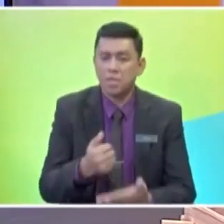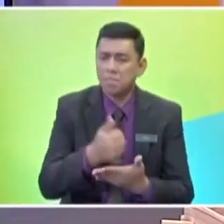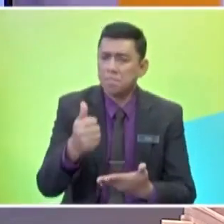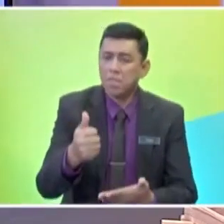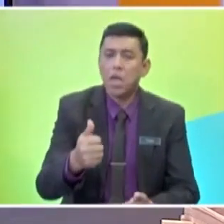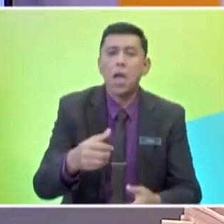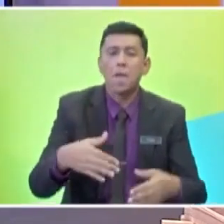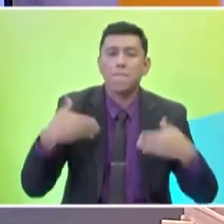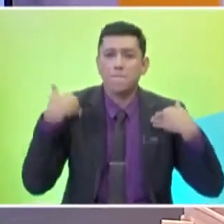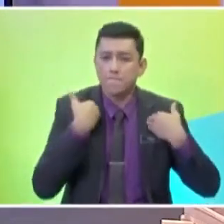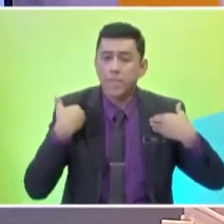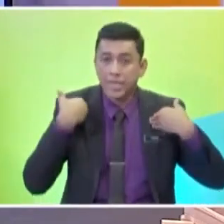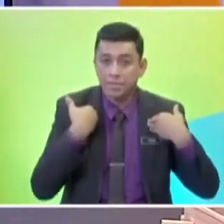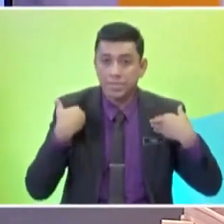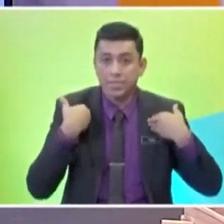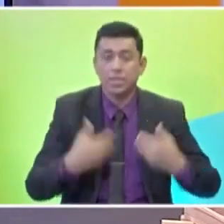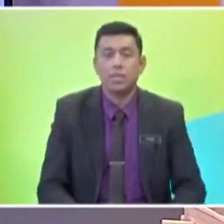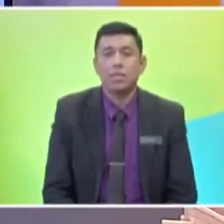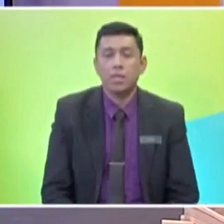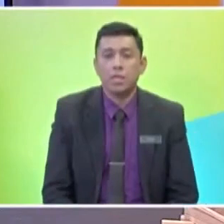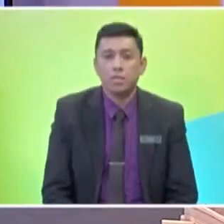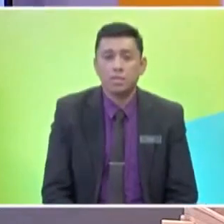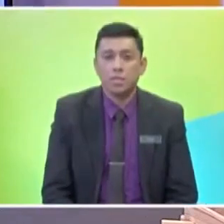animals. Just now, we had